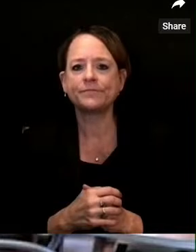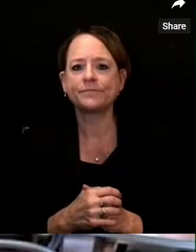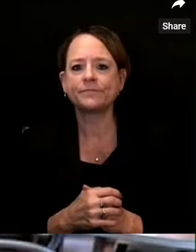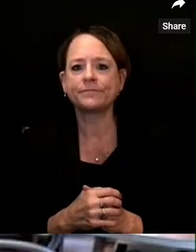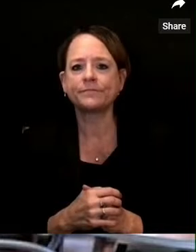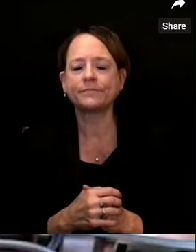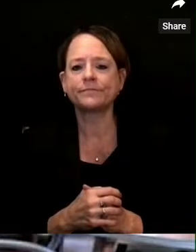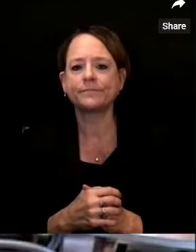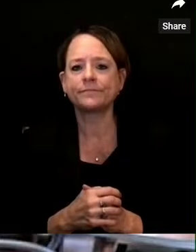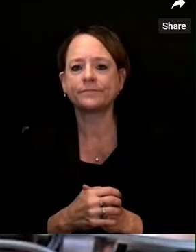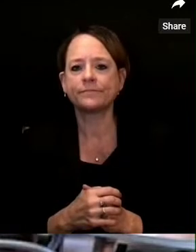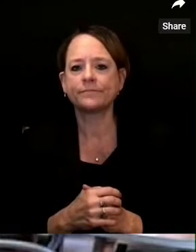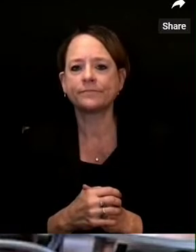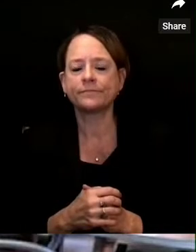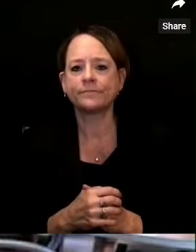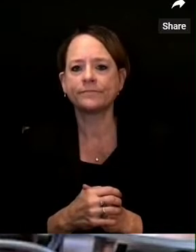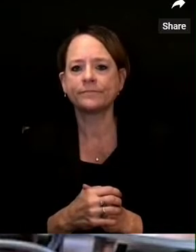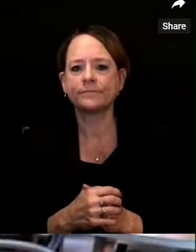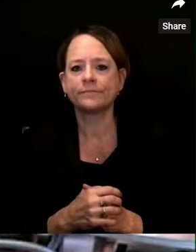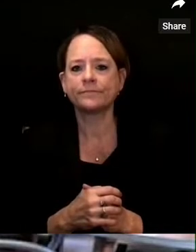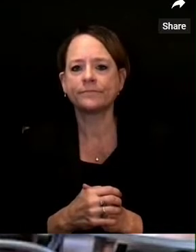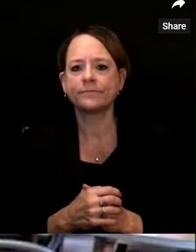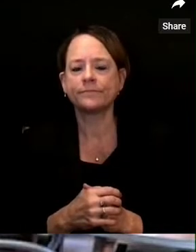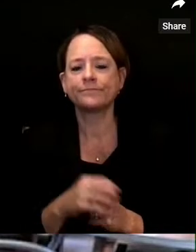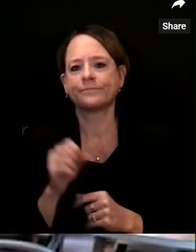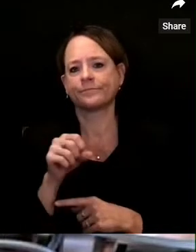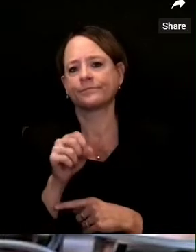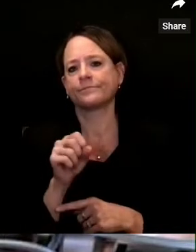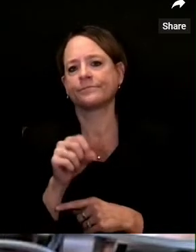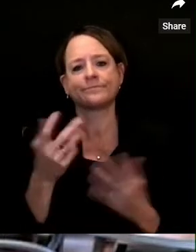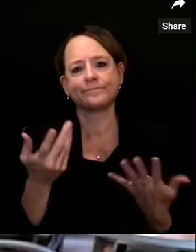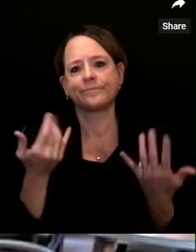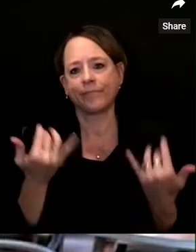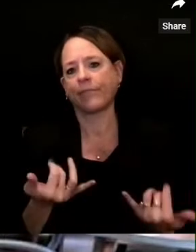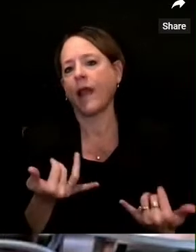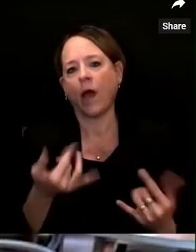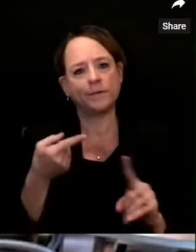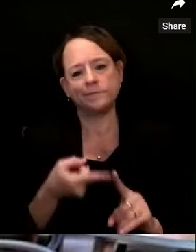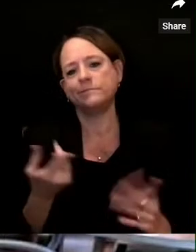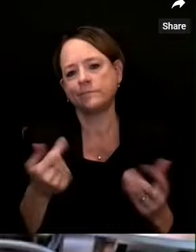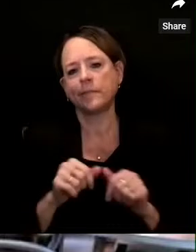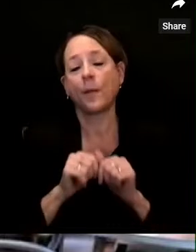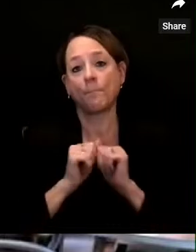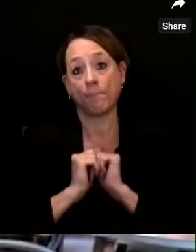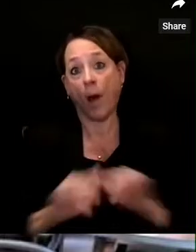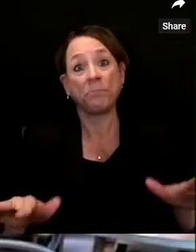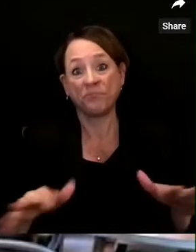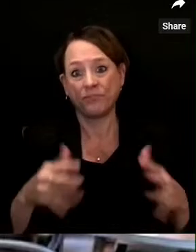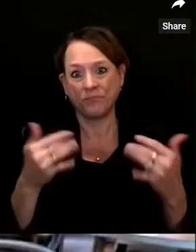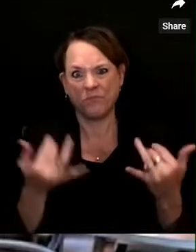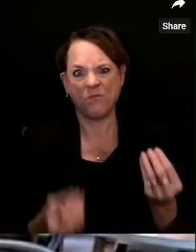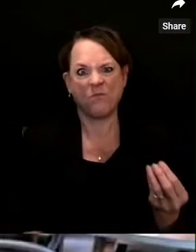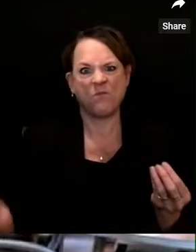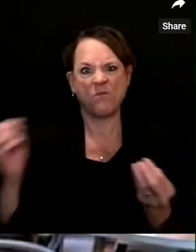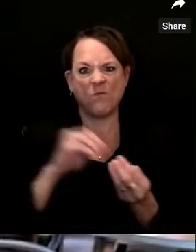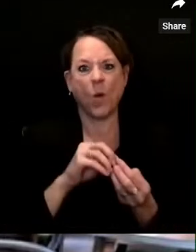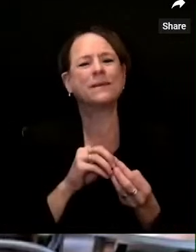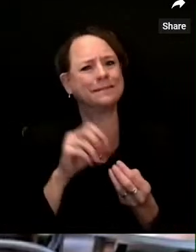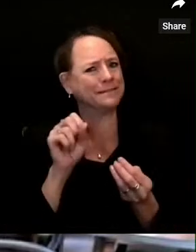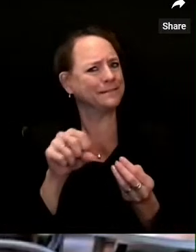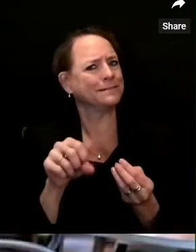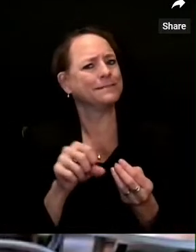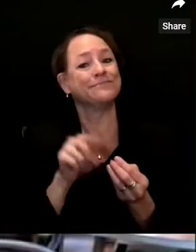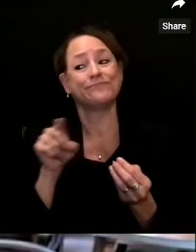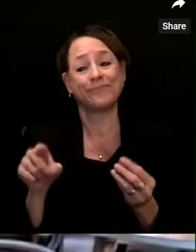certainly as cases grow quickly, that does put a strain on the contact tracing system as it does